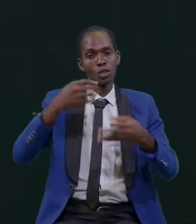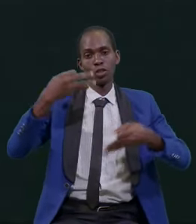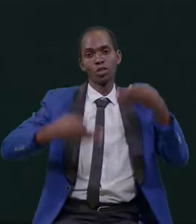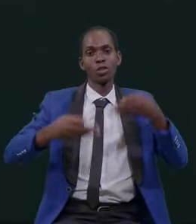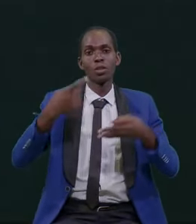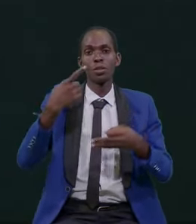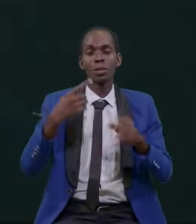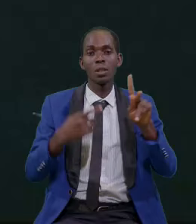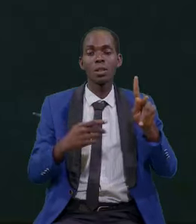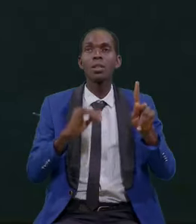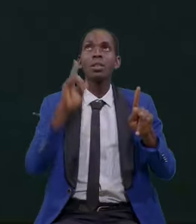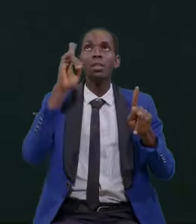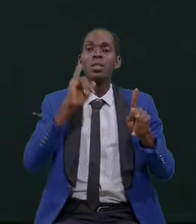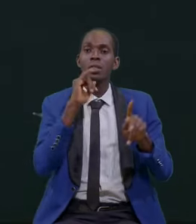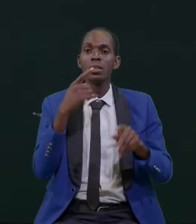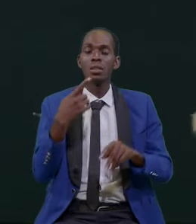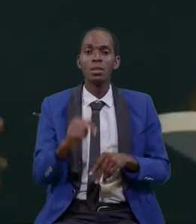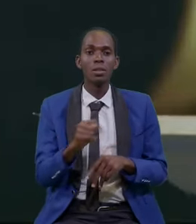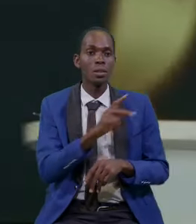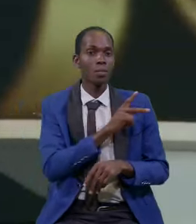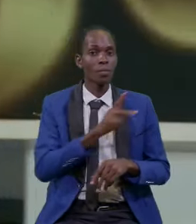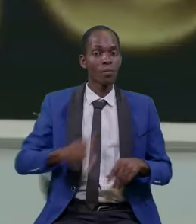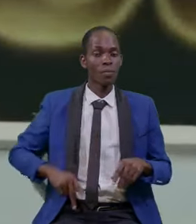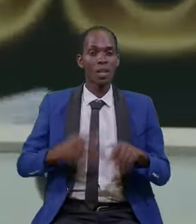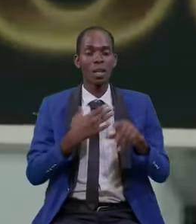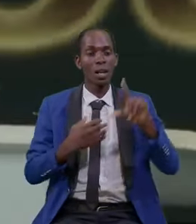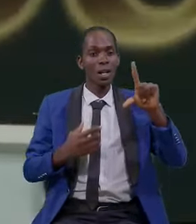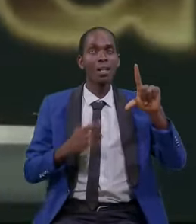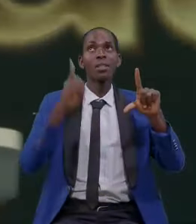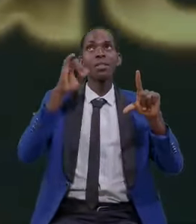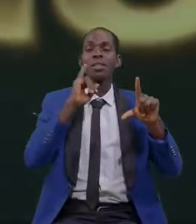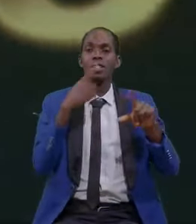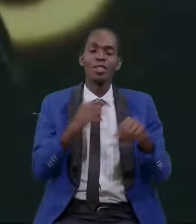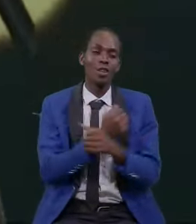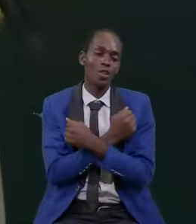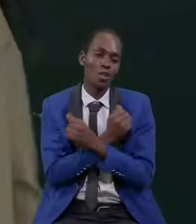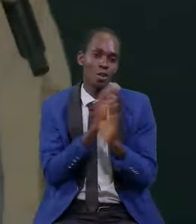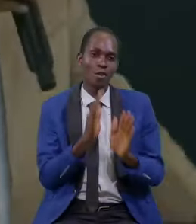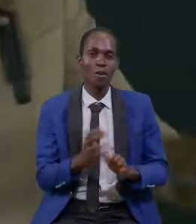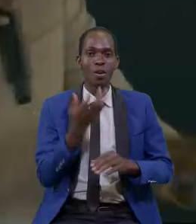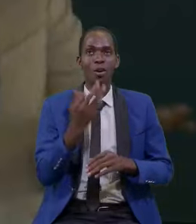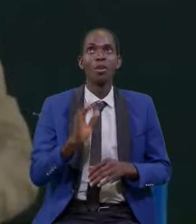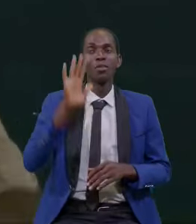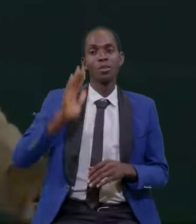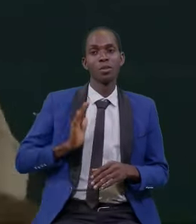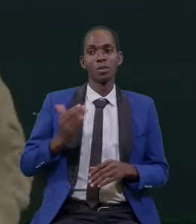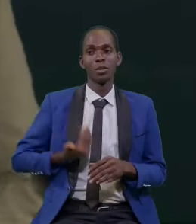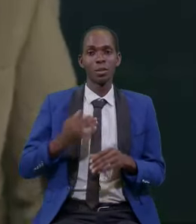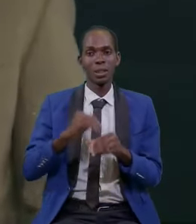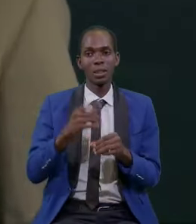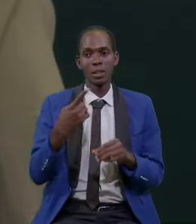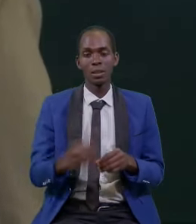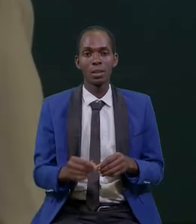the king, and L, the lover of your soul. Of your soul is the lamp, and is